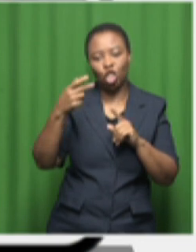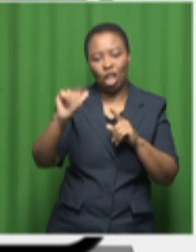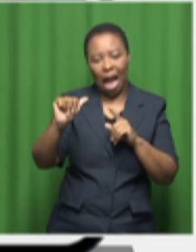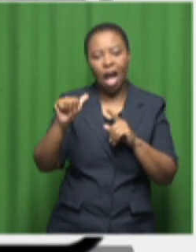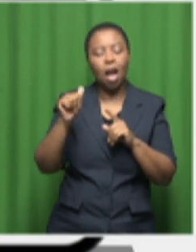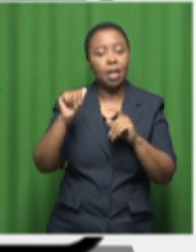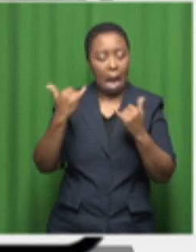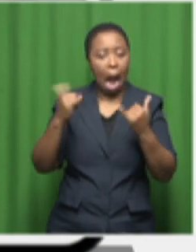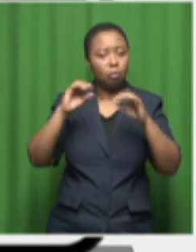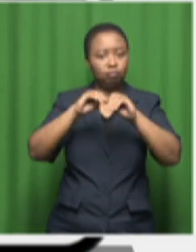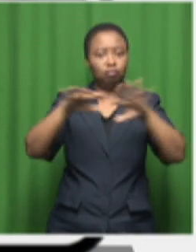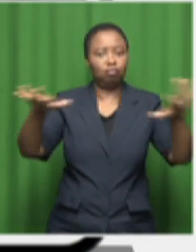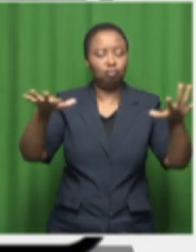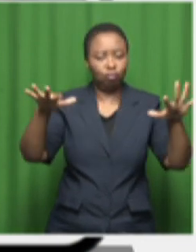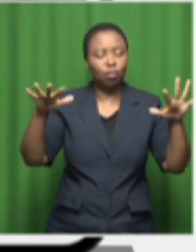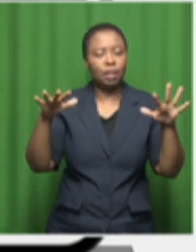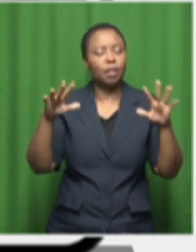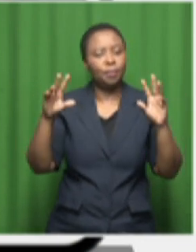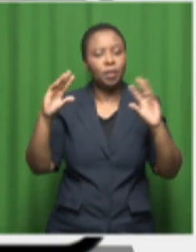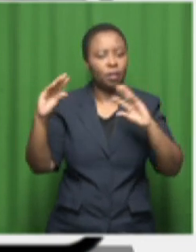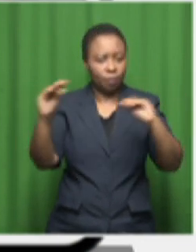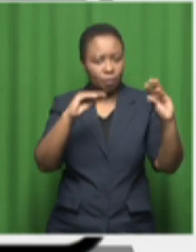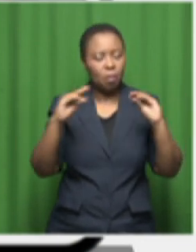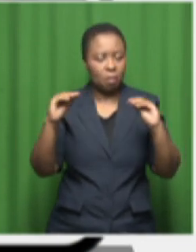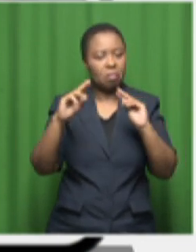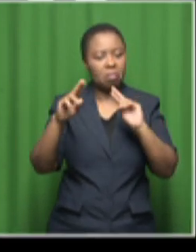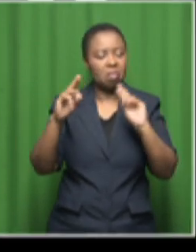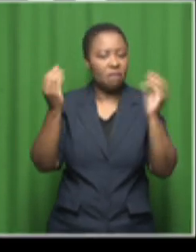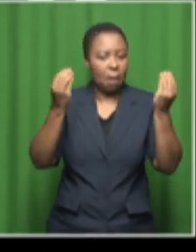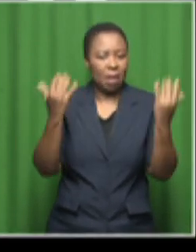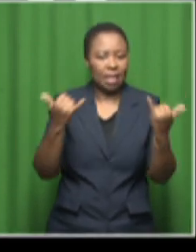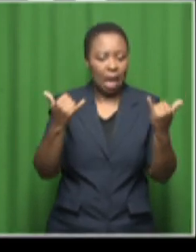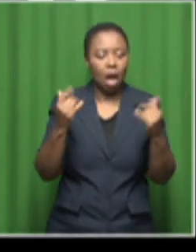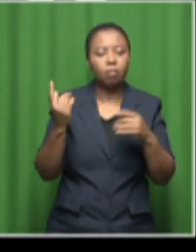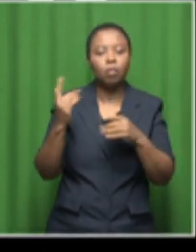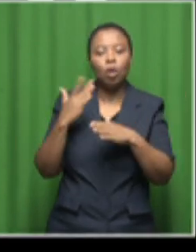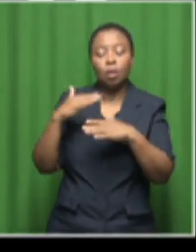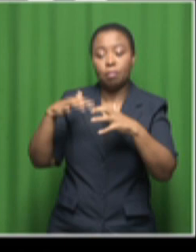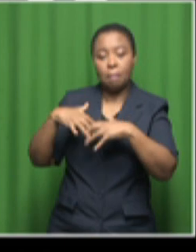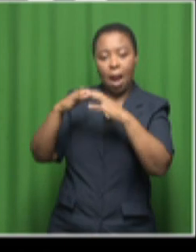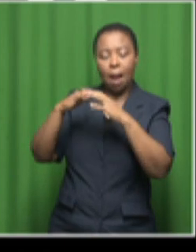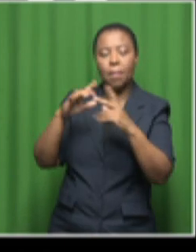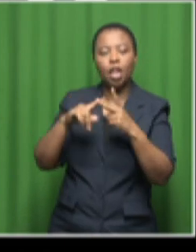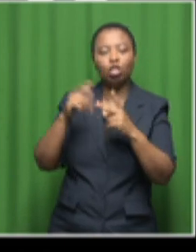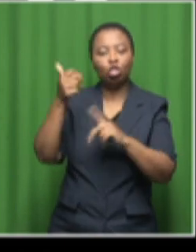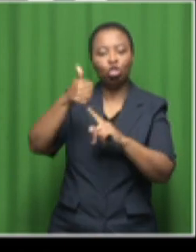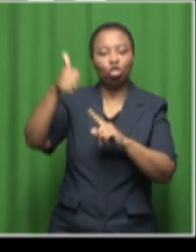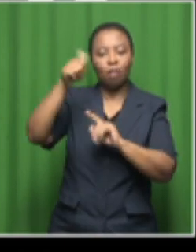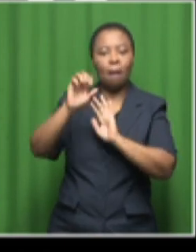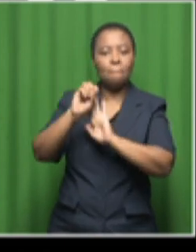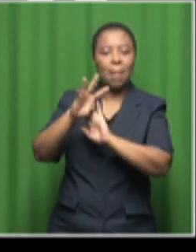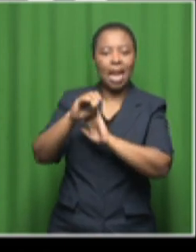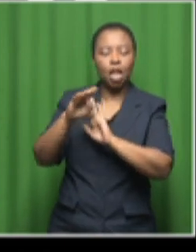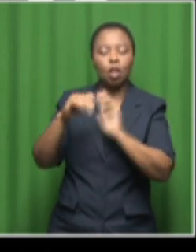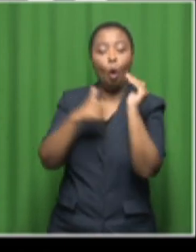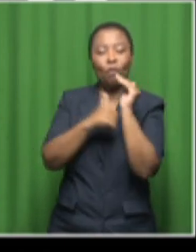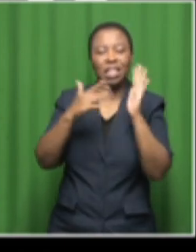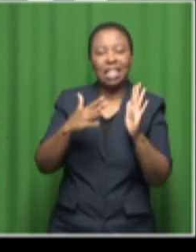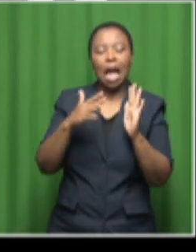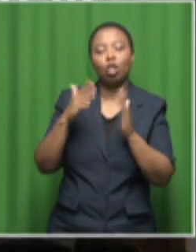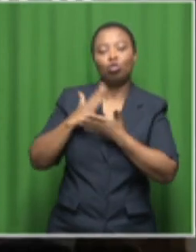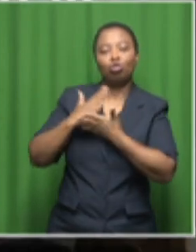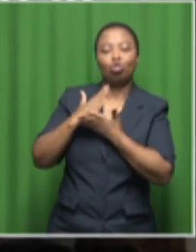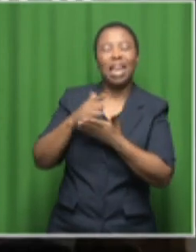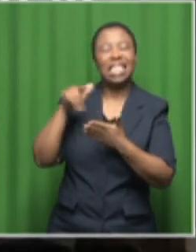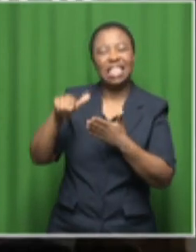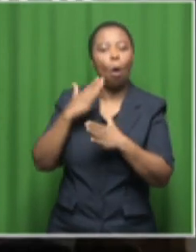having gone viral. Now, this morning, we're joined by Derusha Naidoo, the co-founder and chief marketing officer, to share more on how it actually works. Derusha,